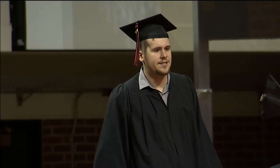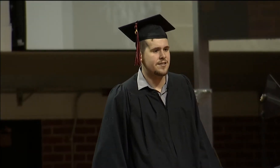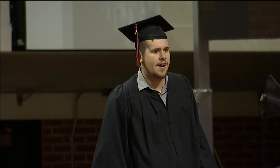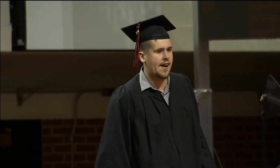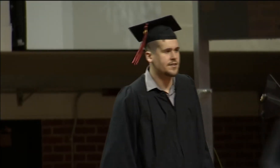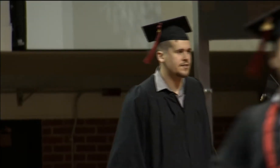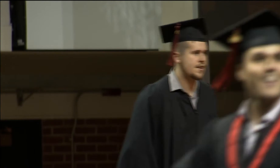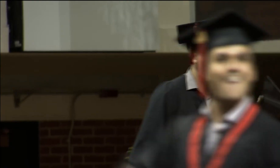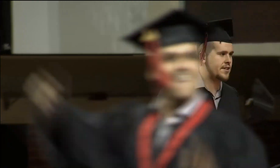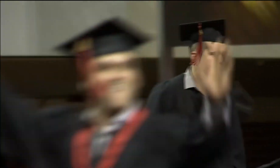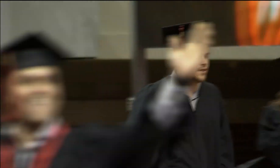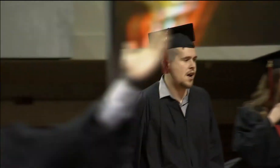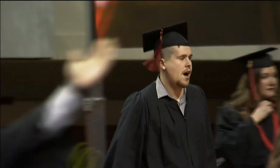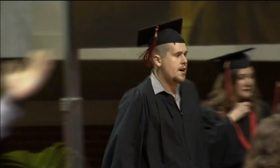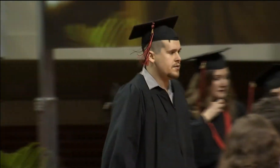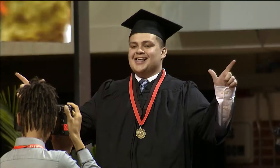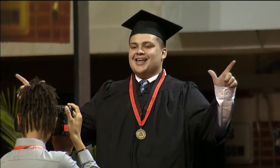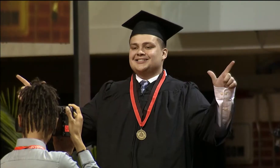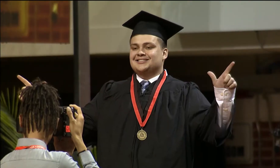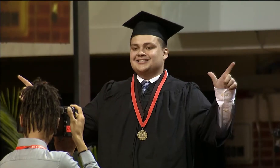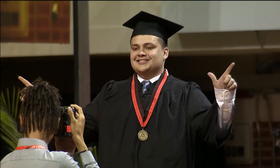Kirkland Seth Russo.